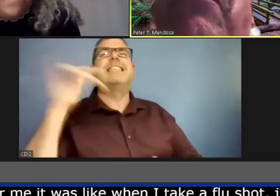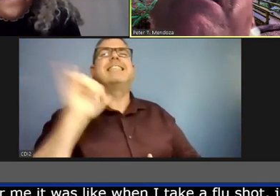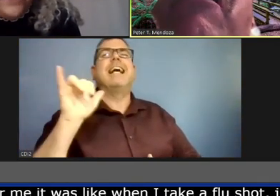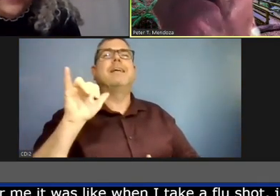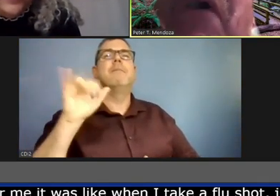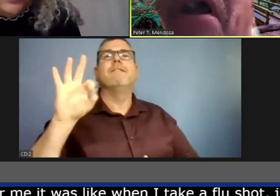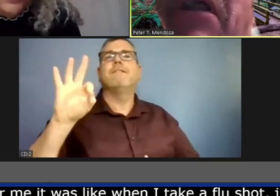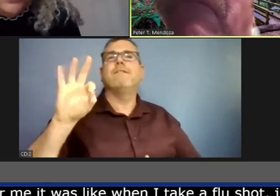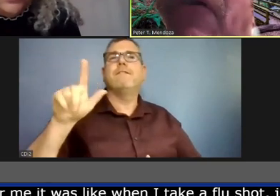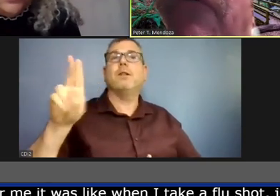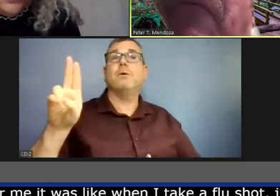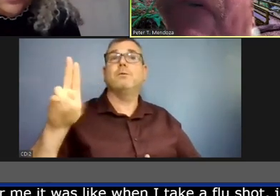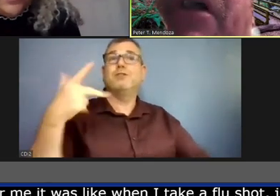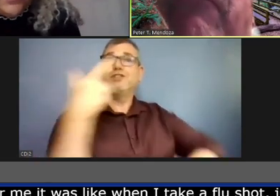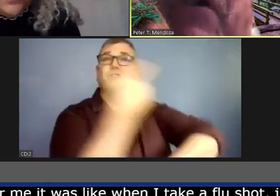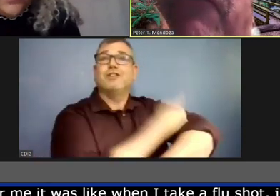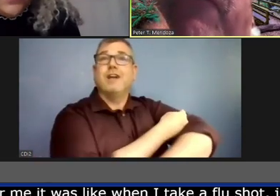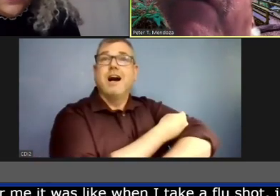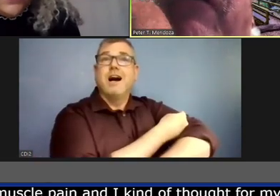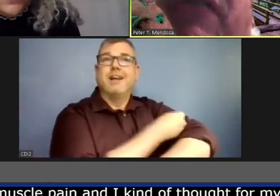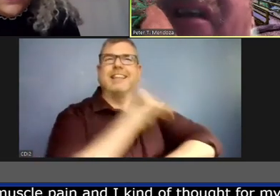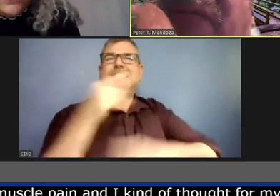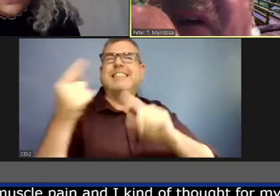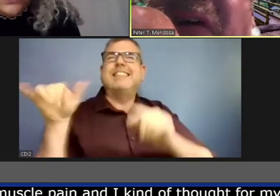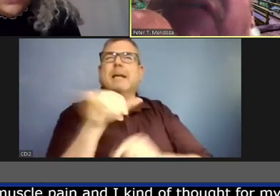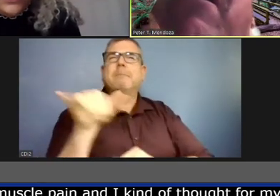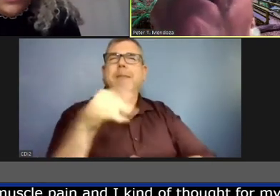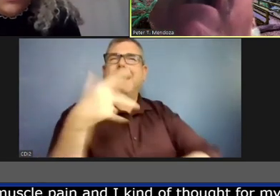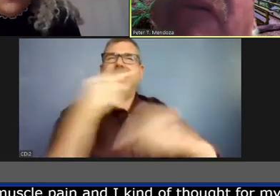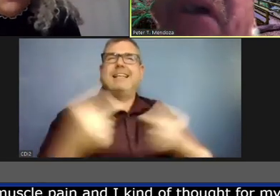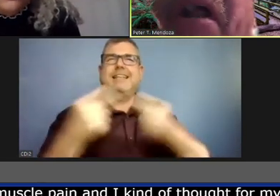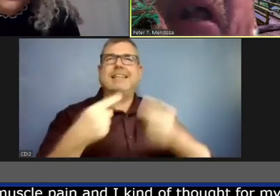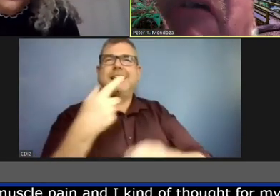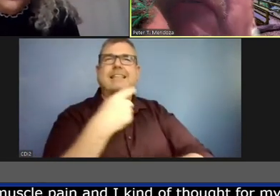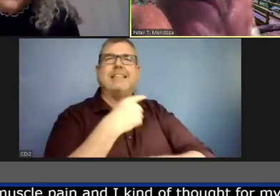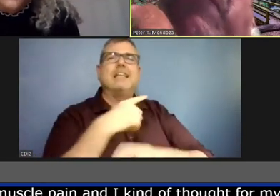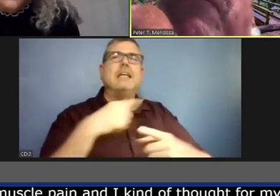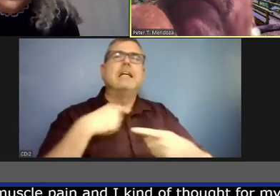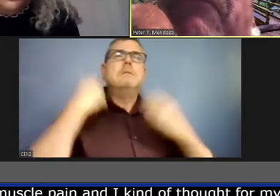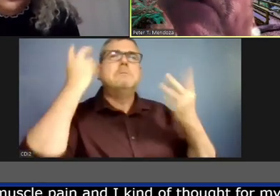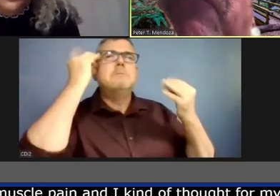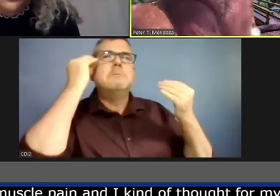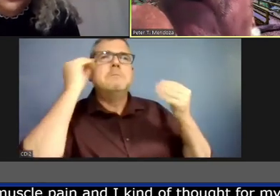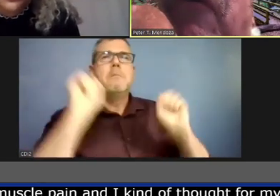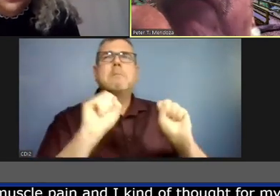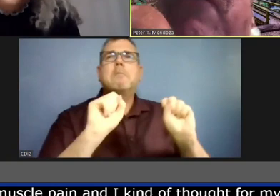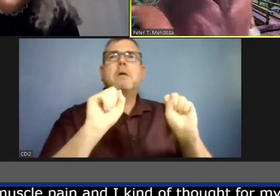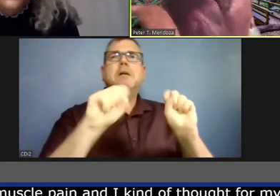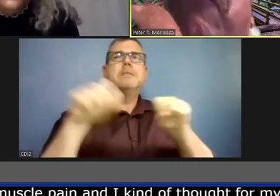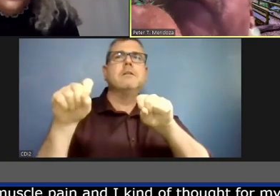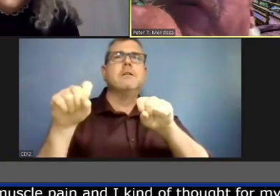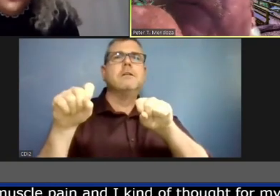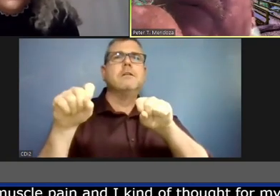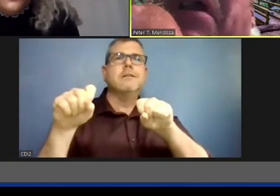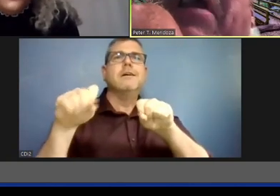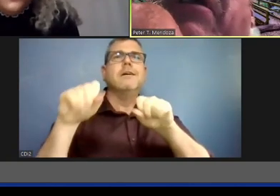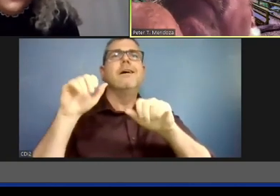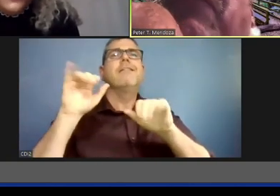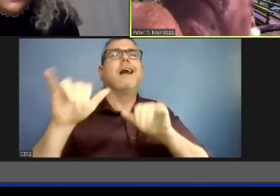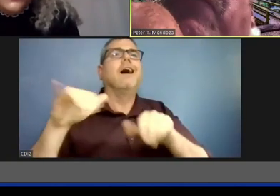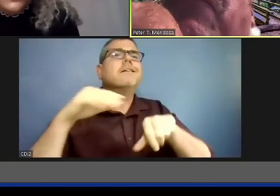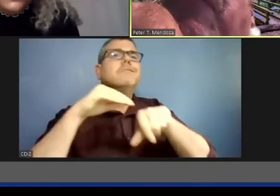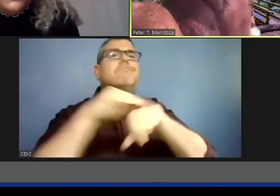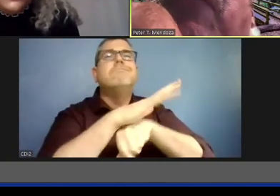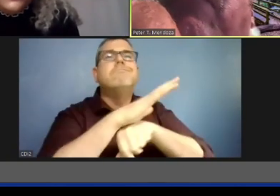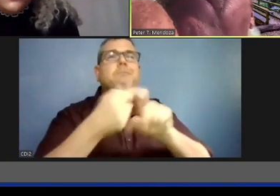know, weighing the possible side effects, that the side effects of getting COVID would be much worse. So for me, it